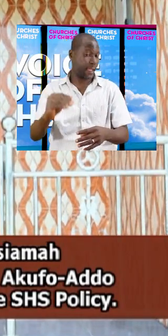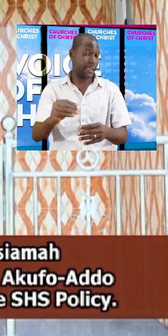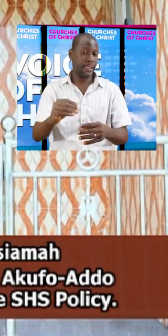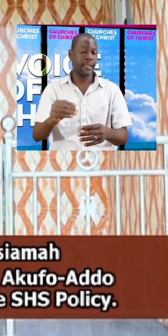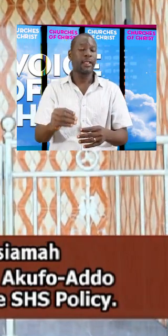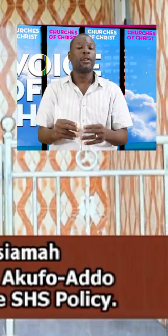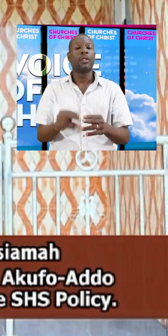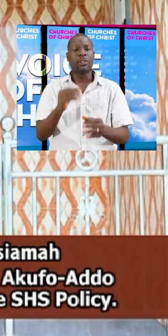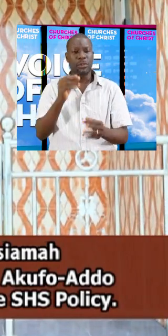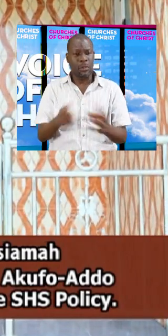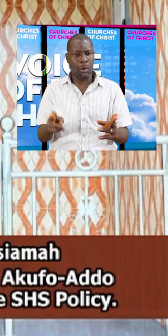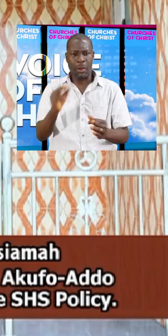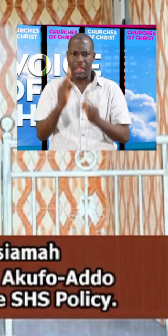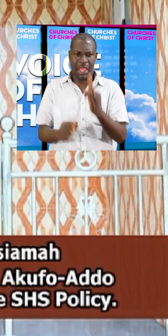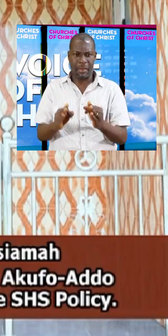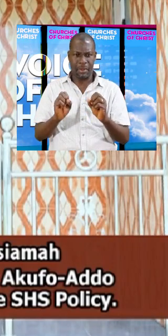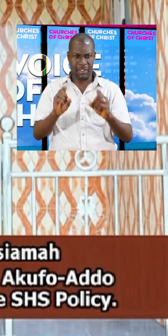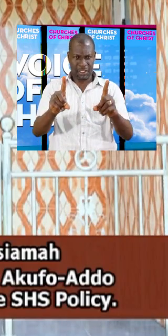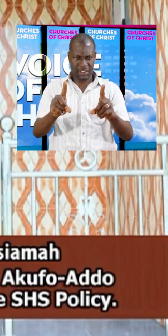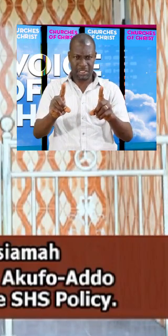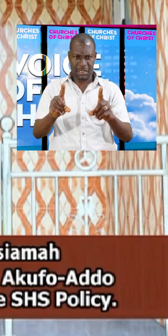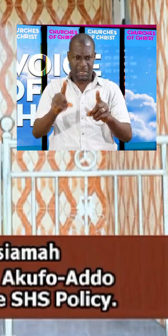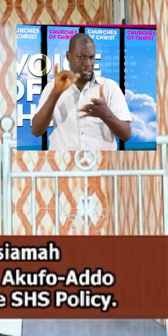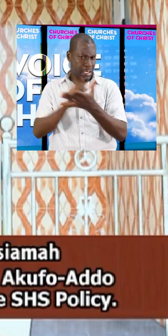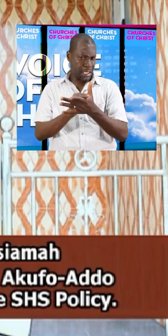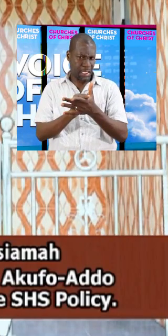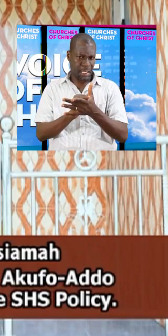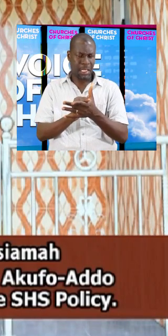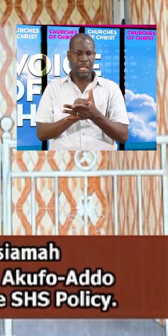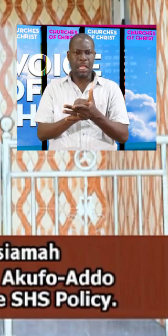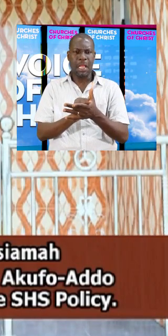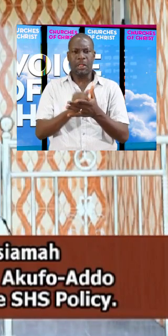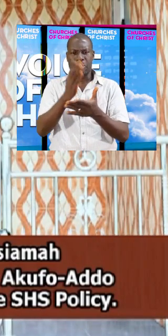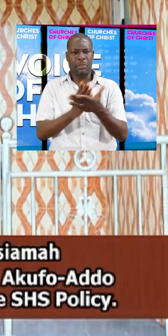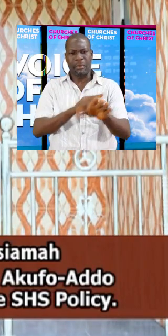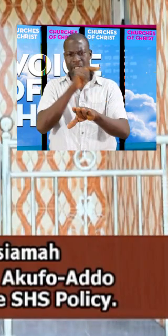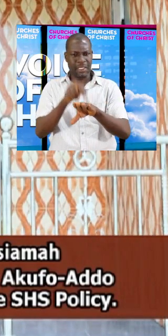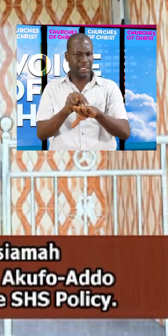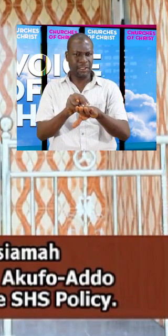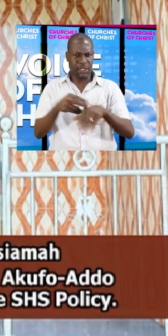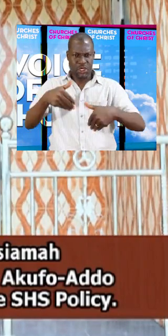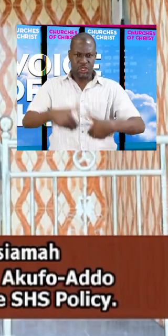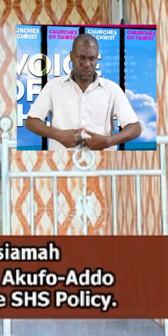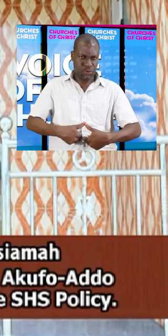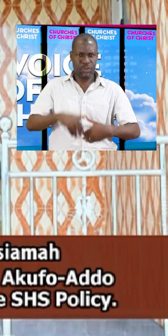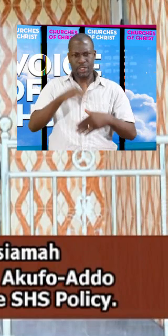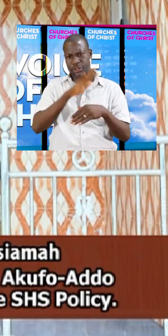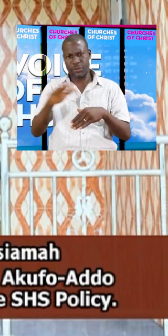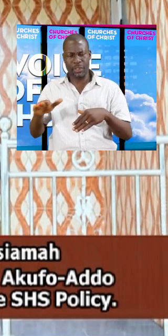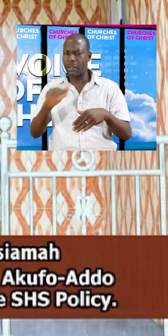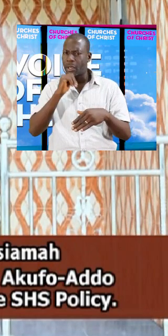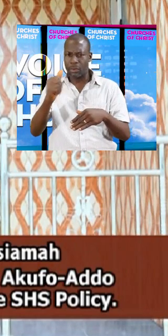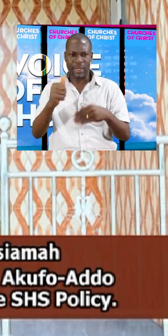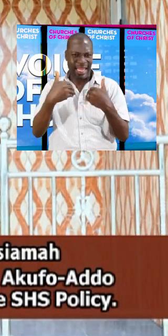it's education. Aya e woman suano. Se o may be oho na emu emrantia anima bawa. And to me a